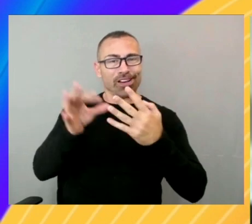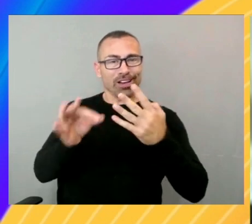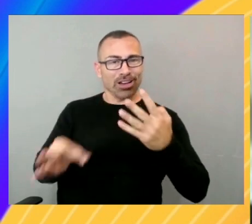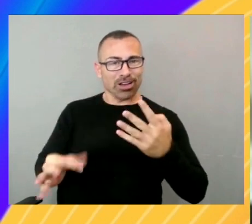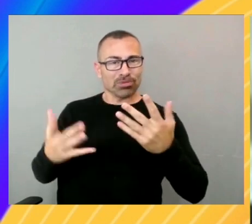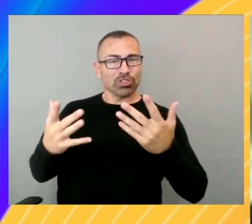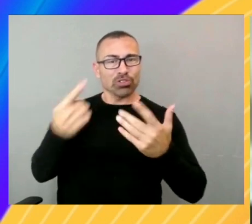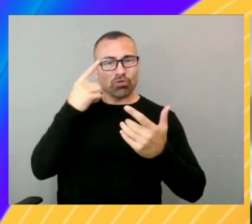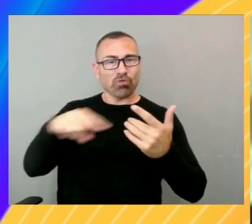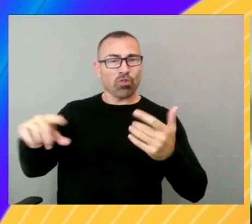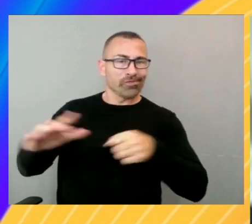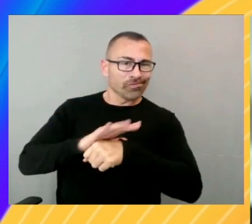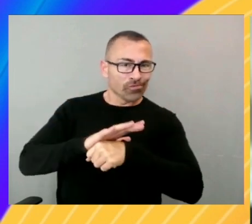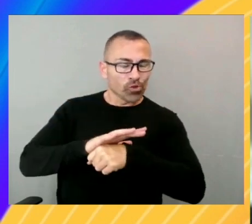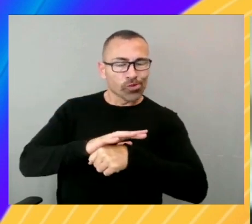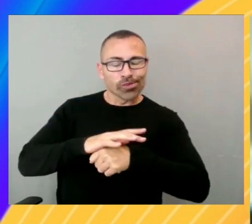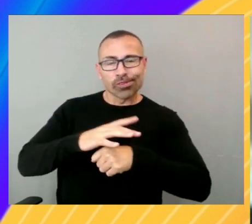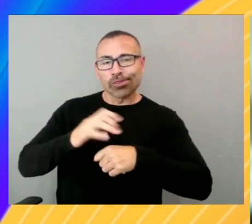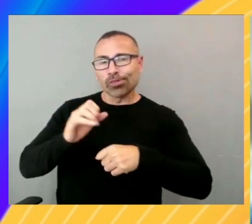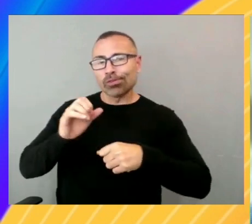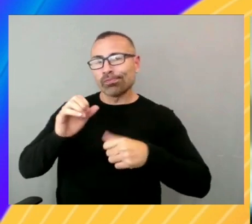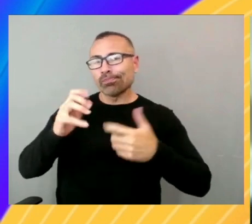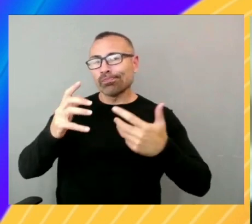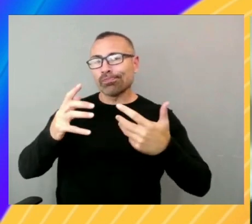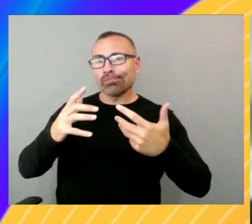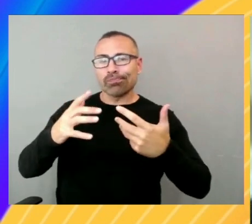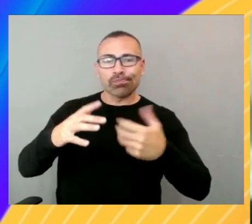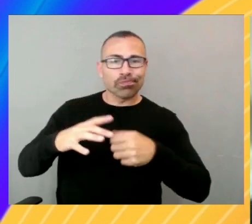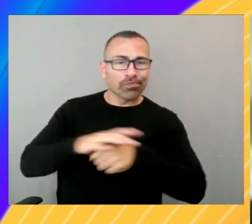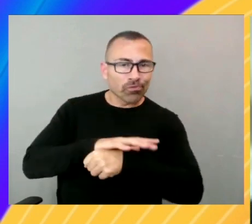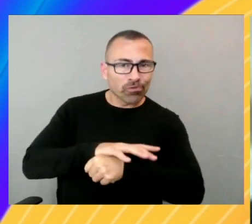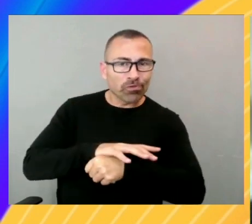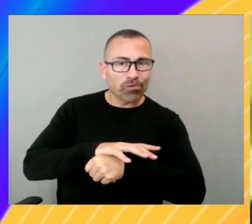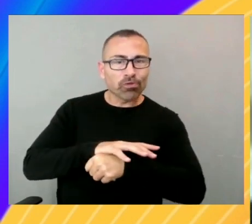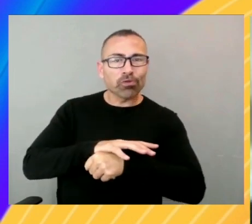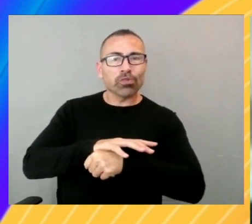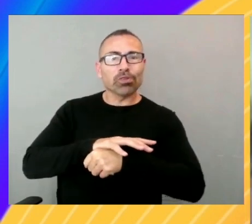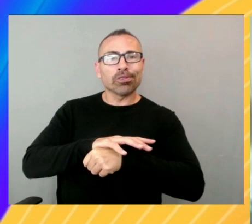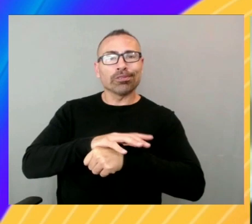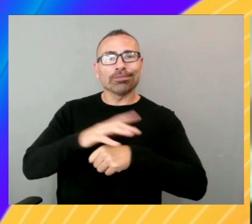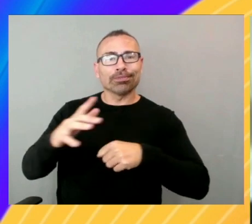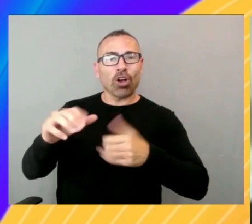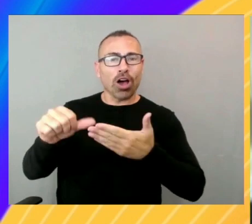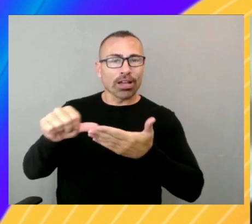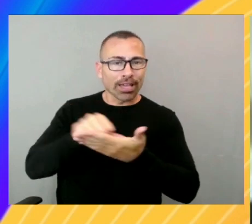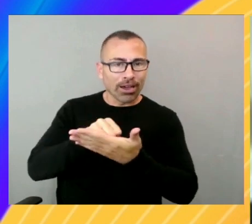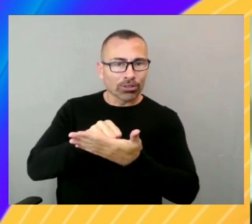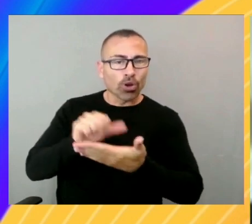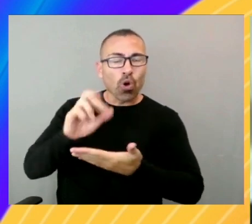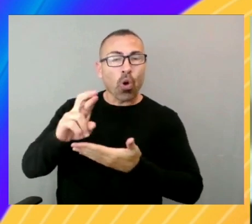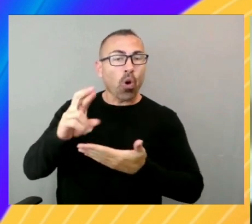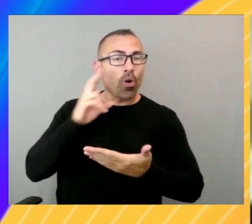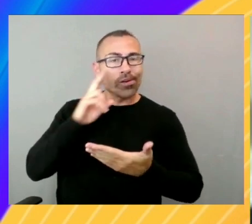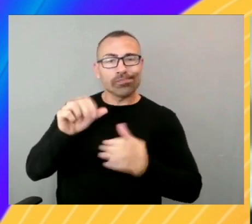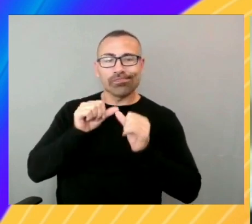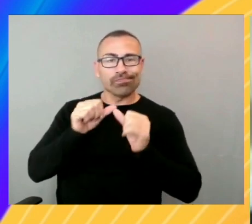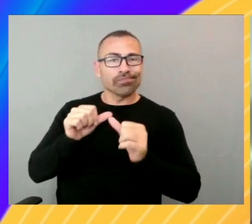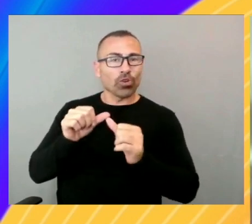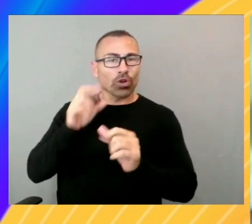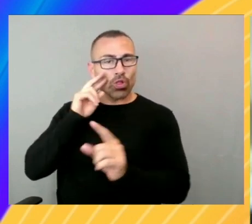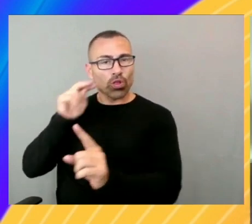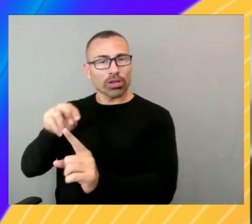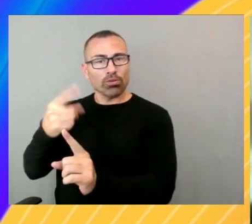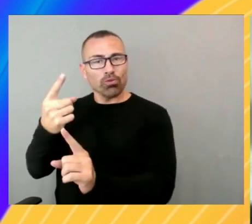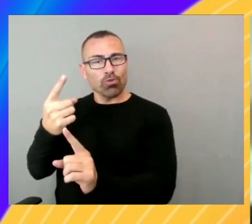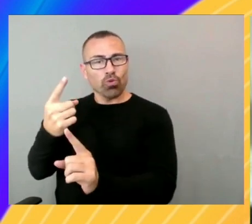entire to look at the entire account, or you can just pick one or two